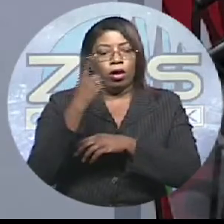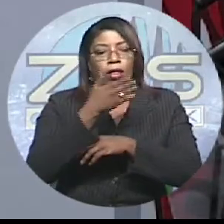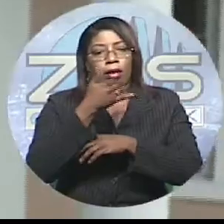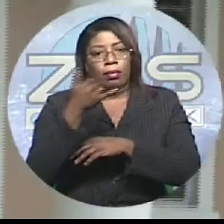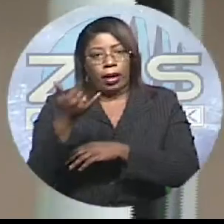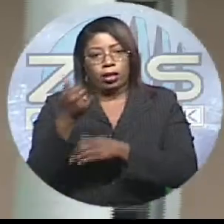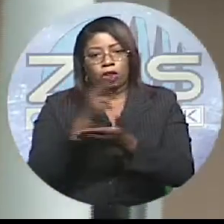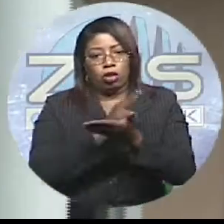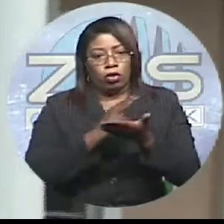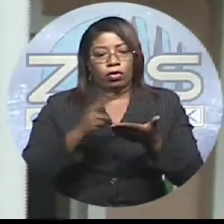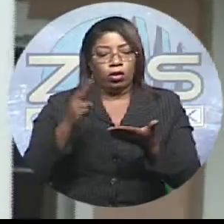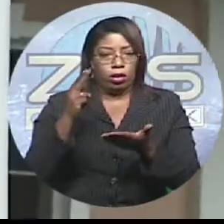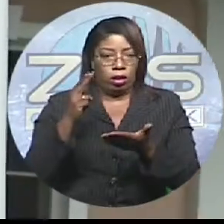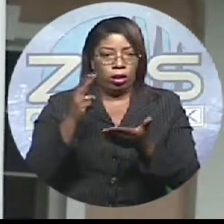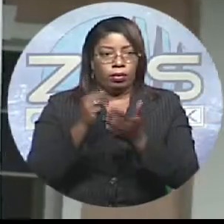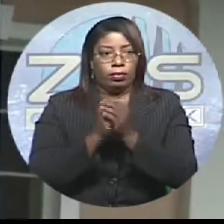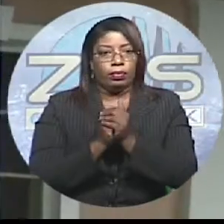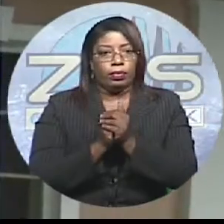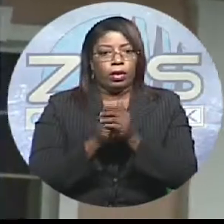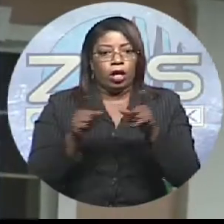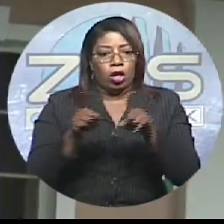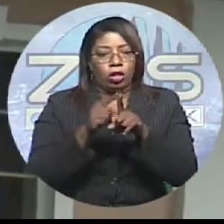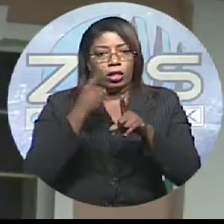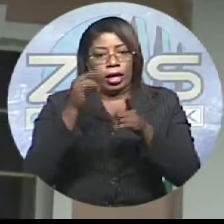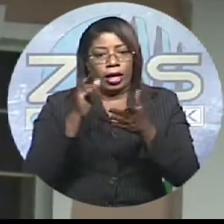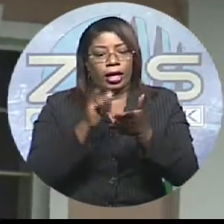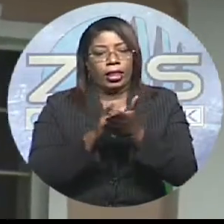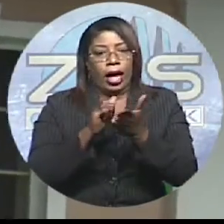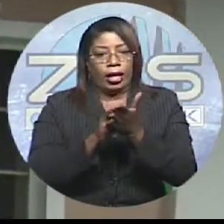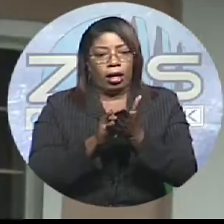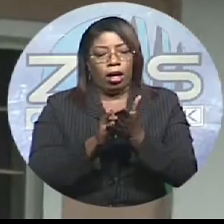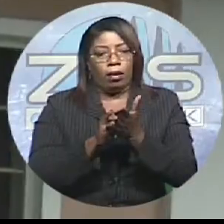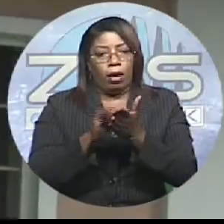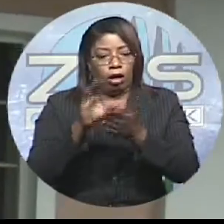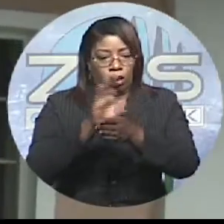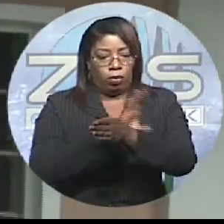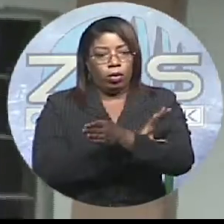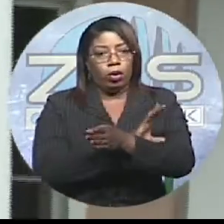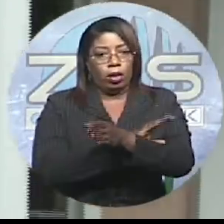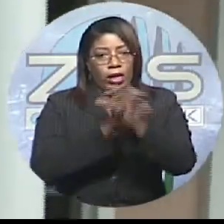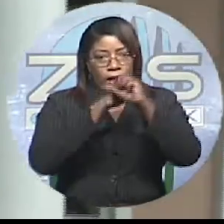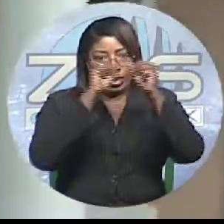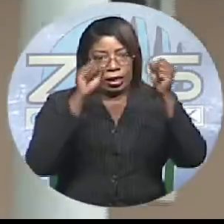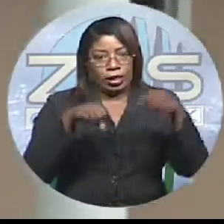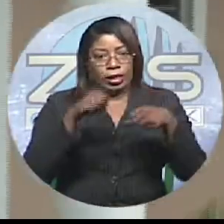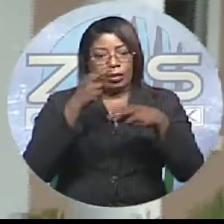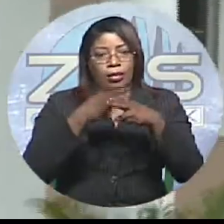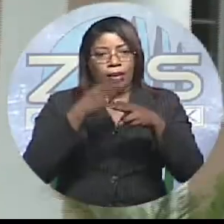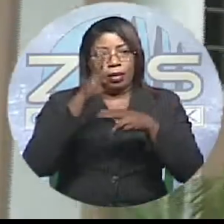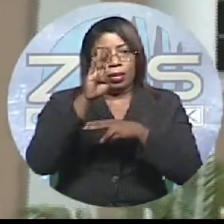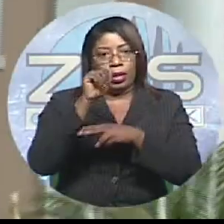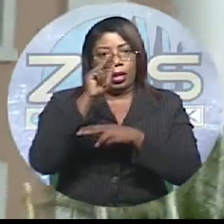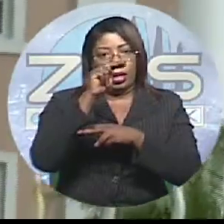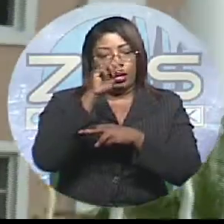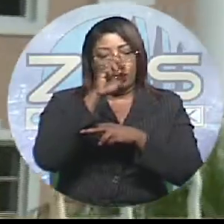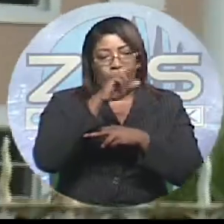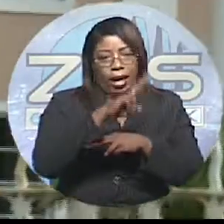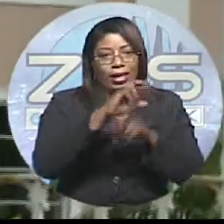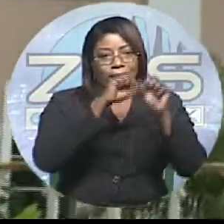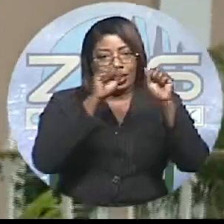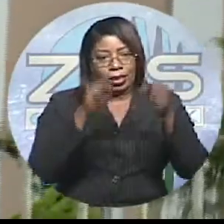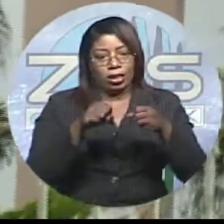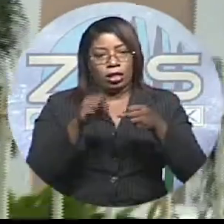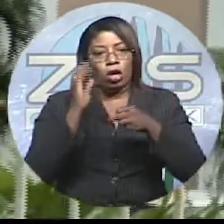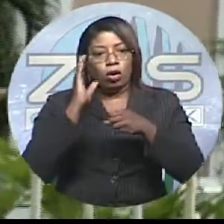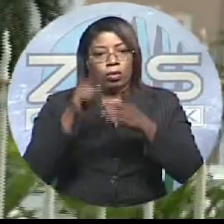possible. Dr. Smith noted that a comprehensive computer information system called the Banner System will also be implemented at